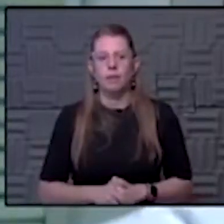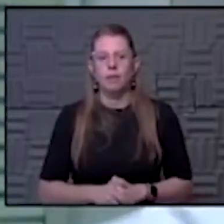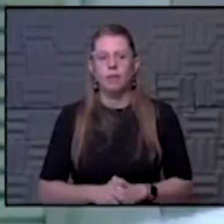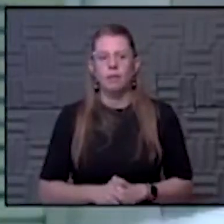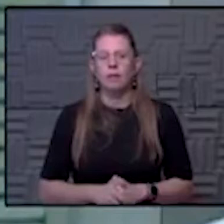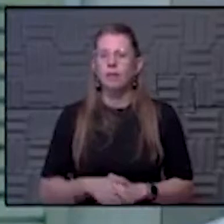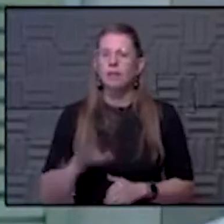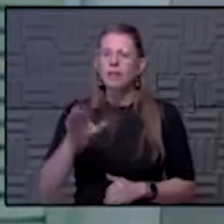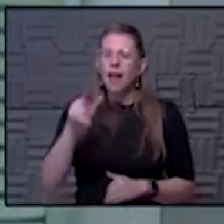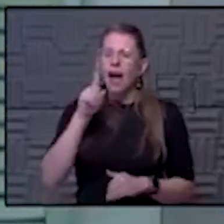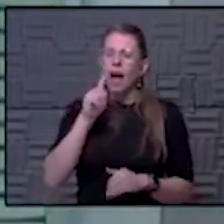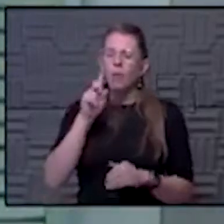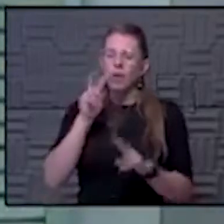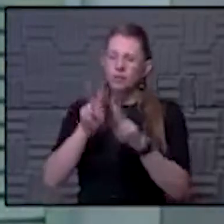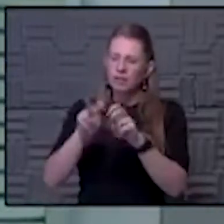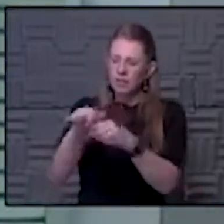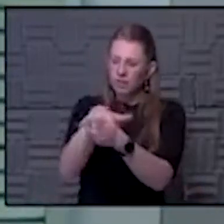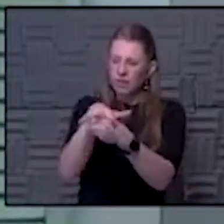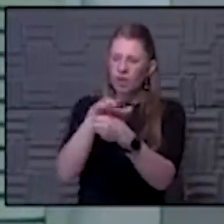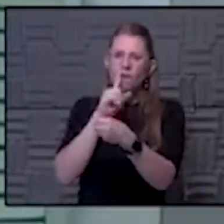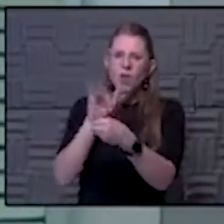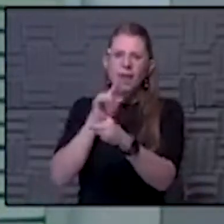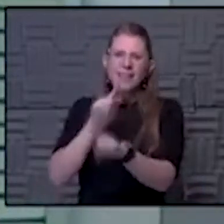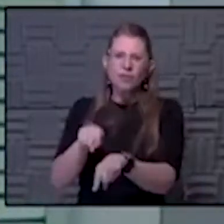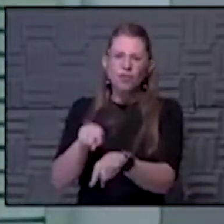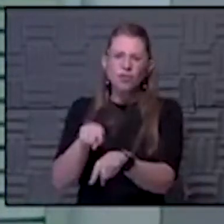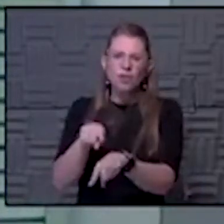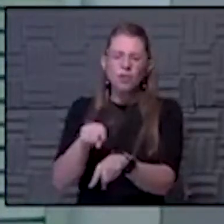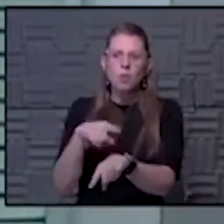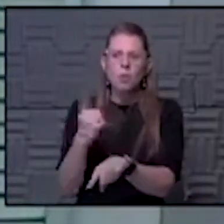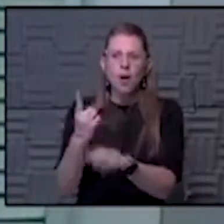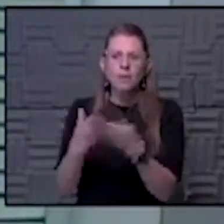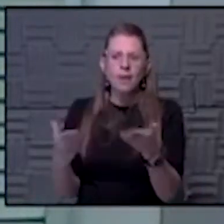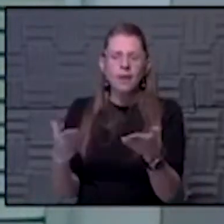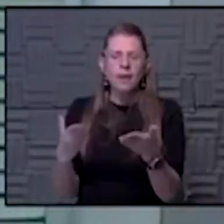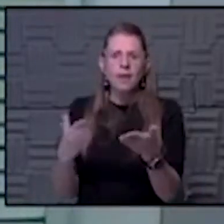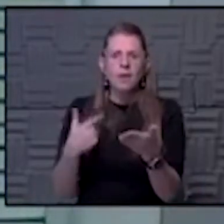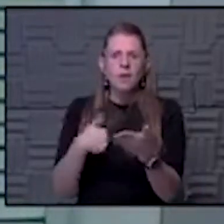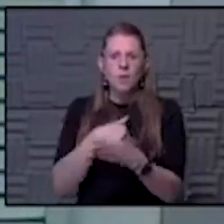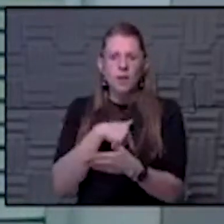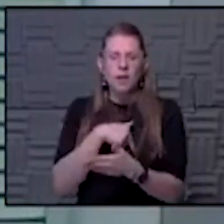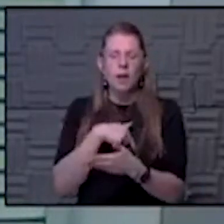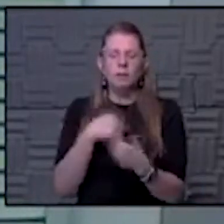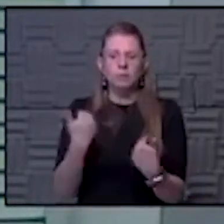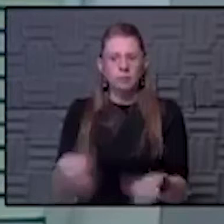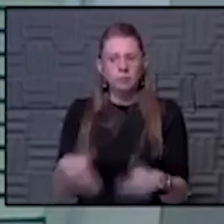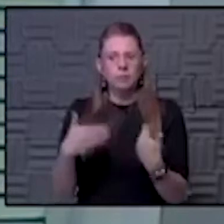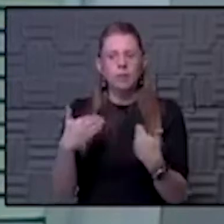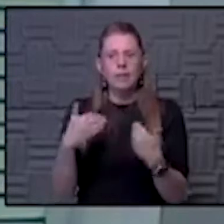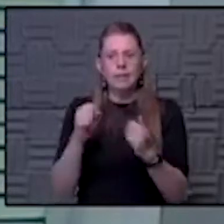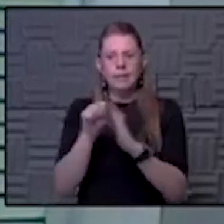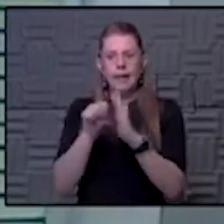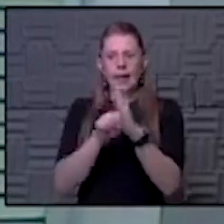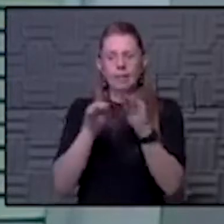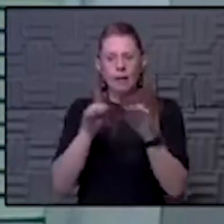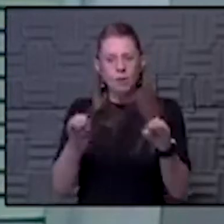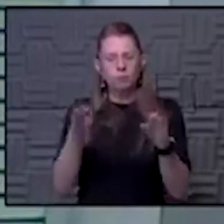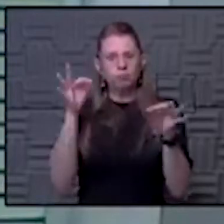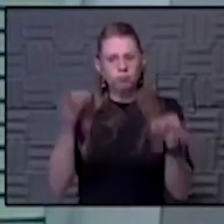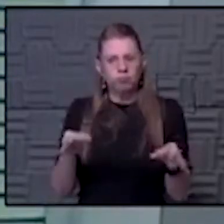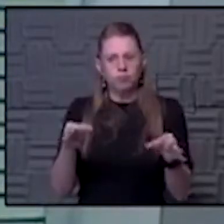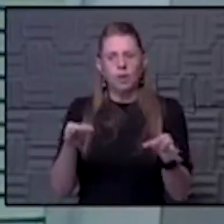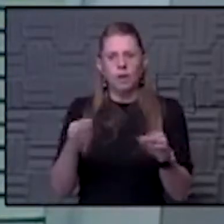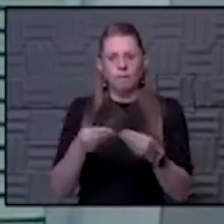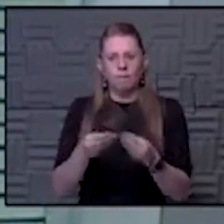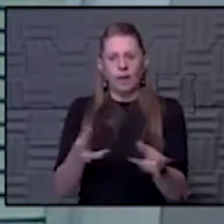would look regionally for those answers, because one of the things that we are very deliberately doing at the state level is pushing out